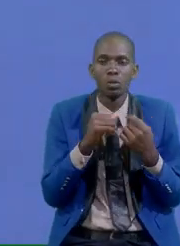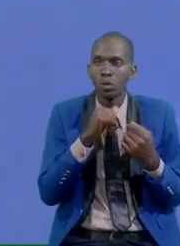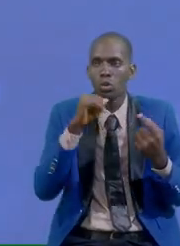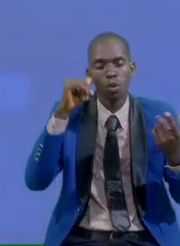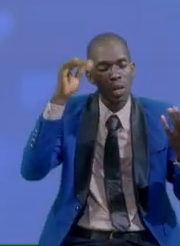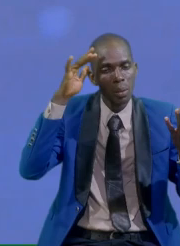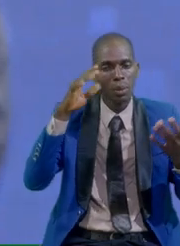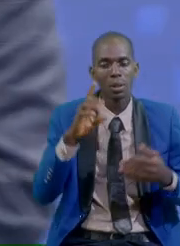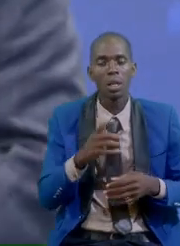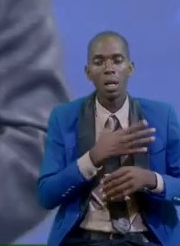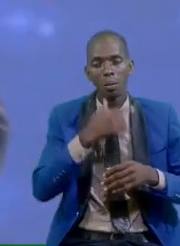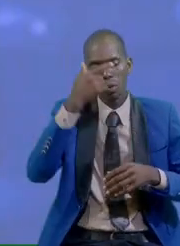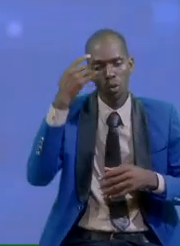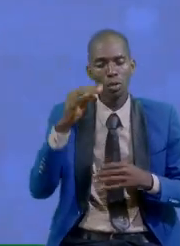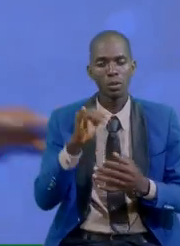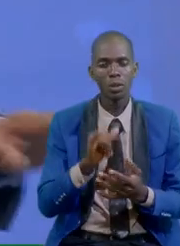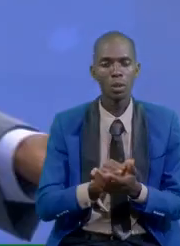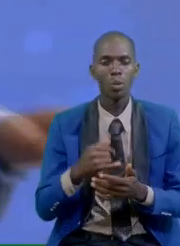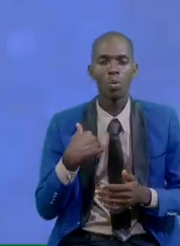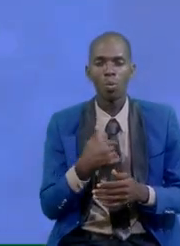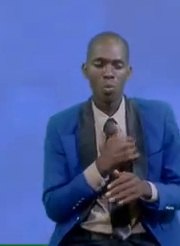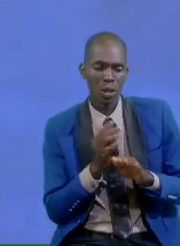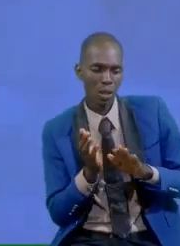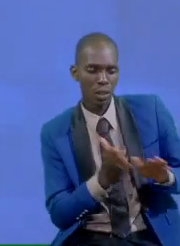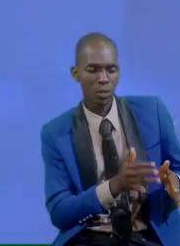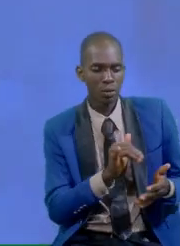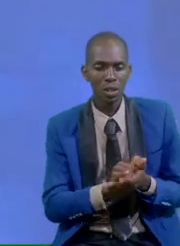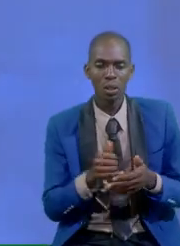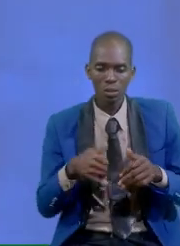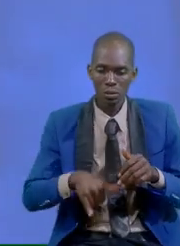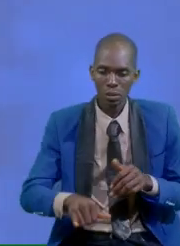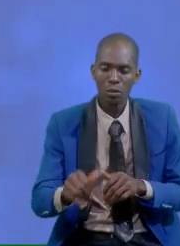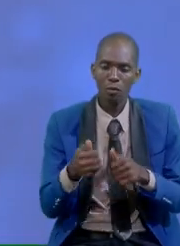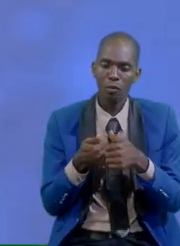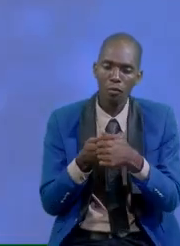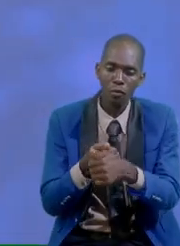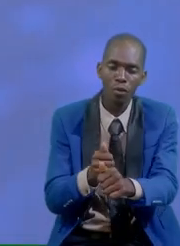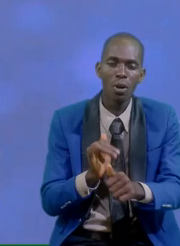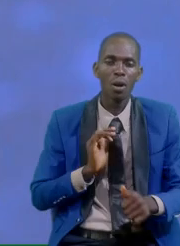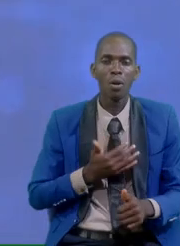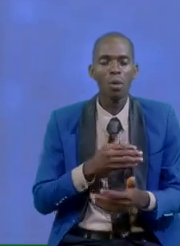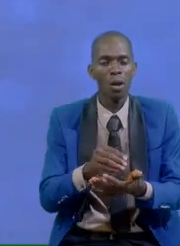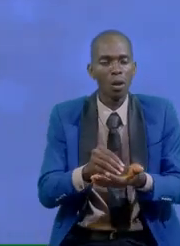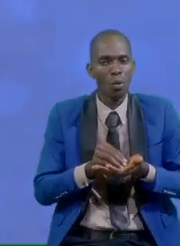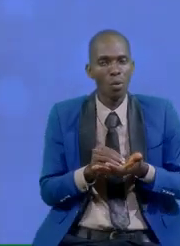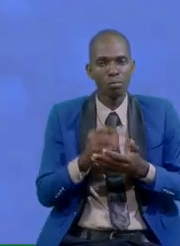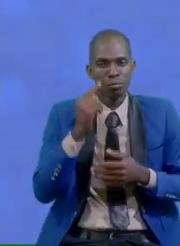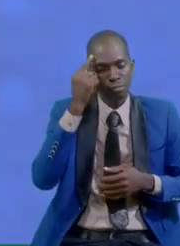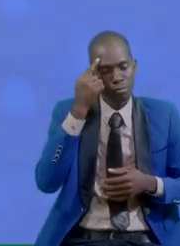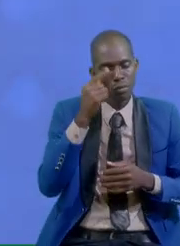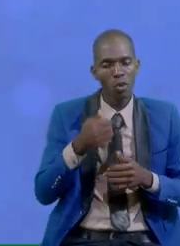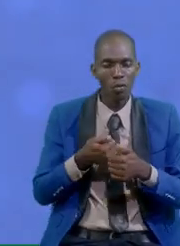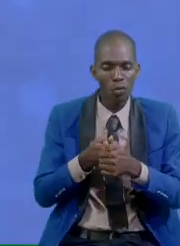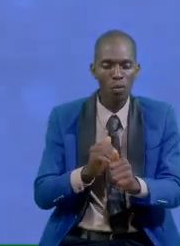because of that, we leave that and we're still following our thoughts, we're still following our tradition, we're